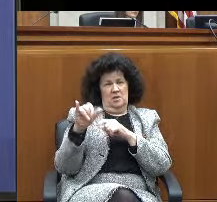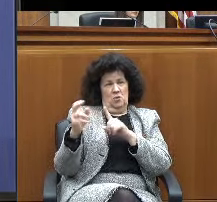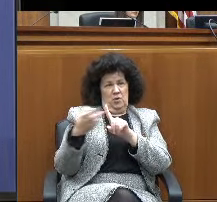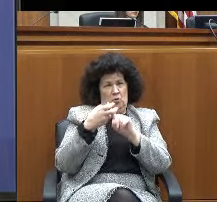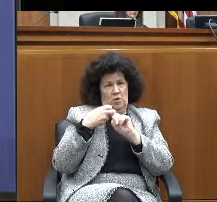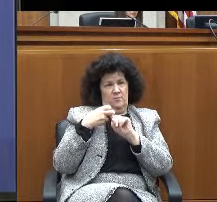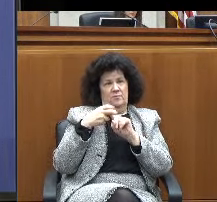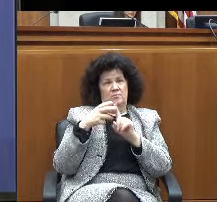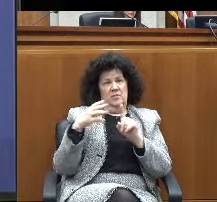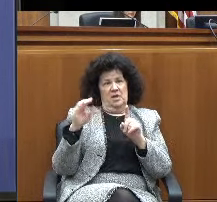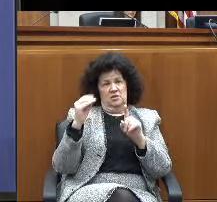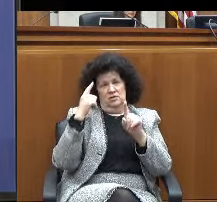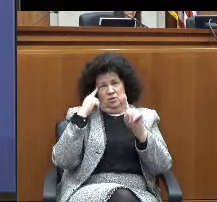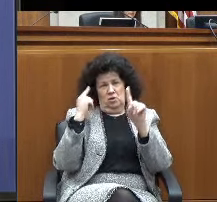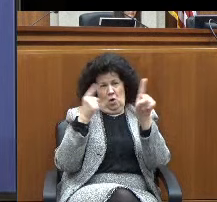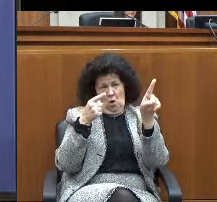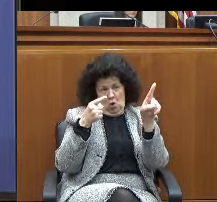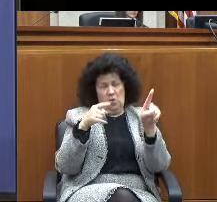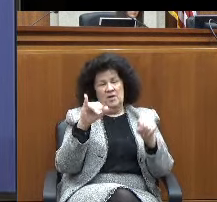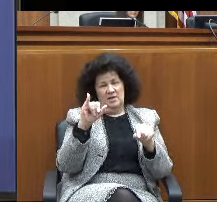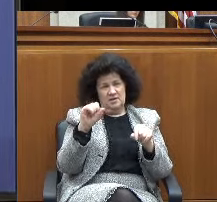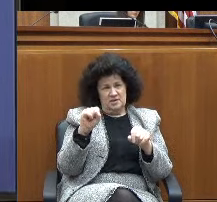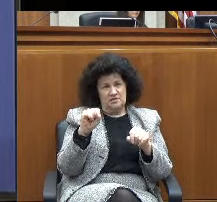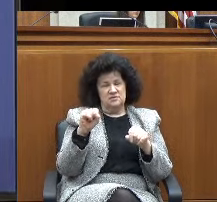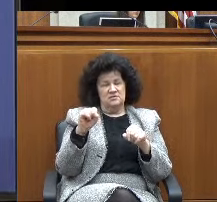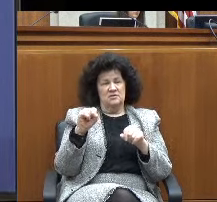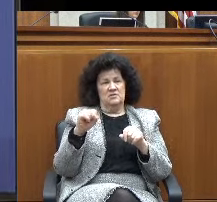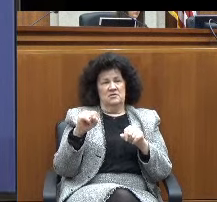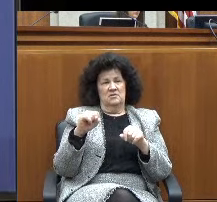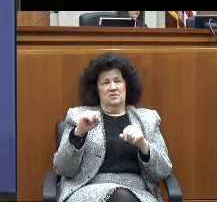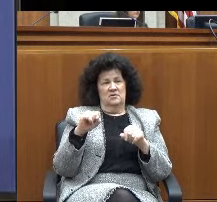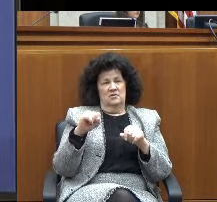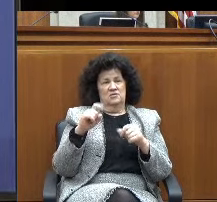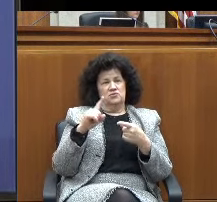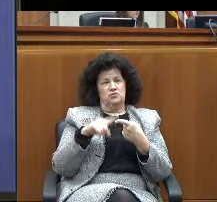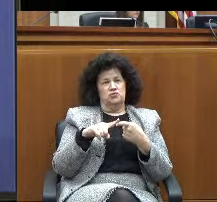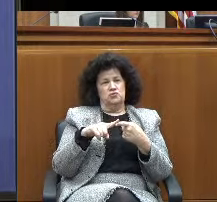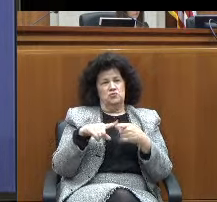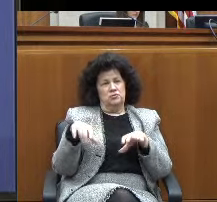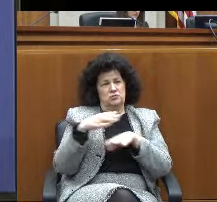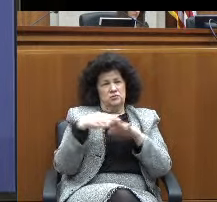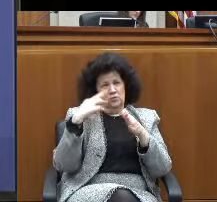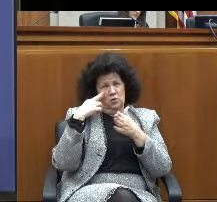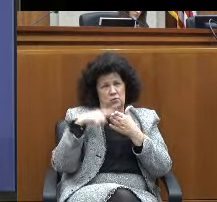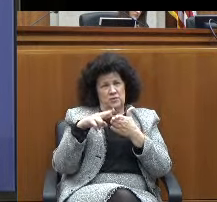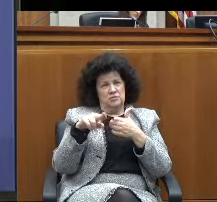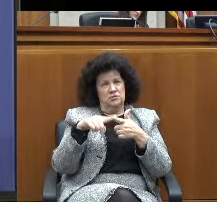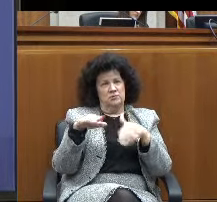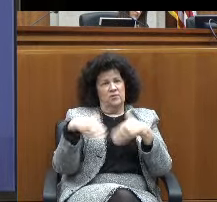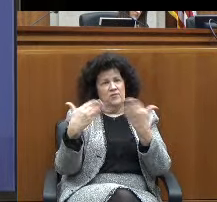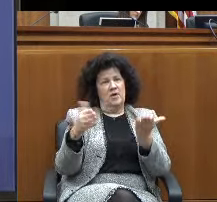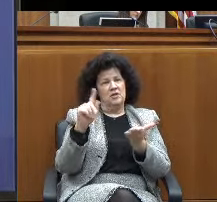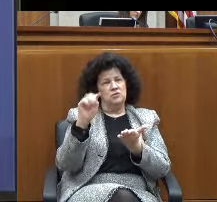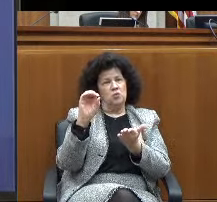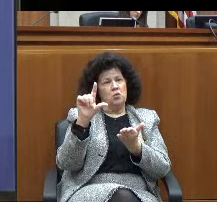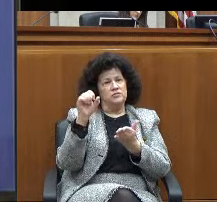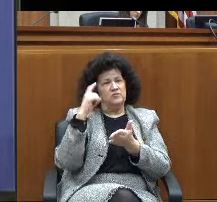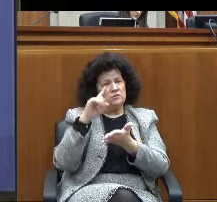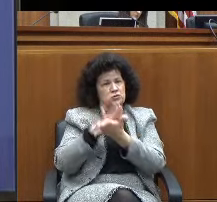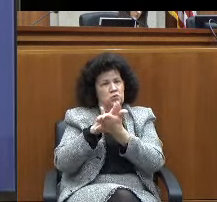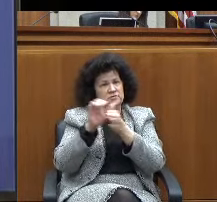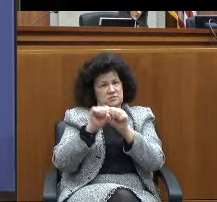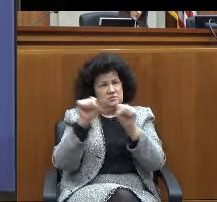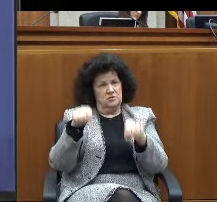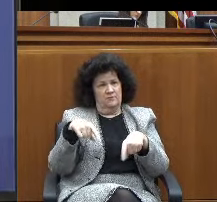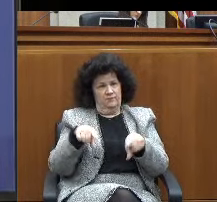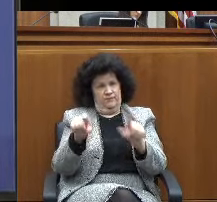programs. And the goal is to do some research to provide tools for school systems in the